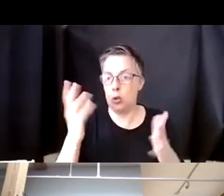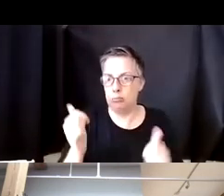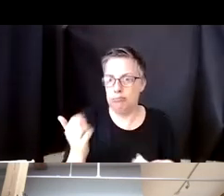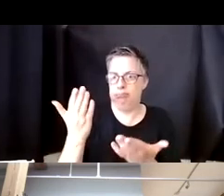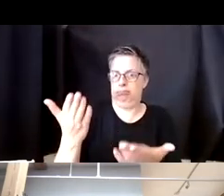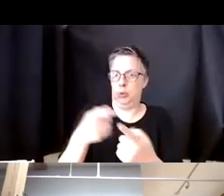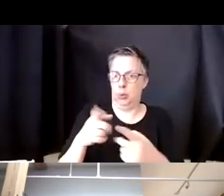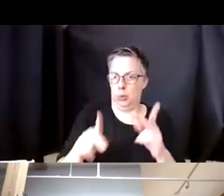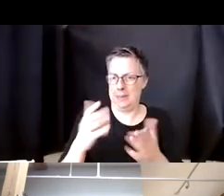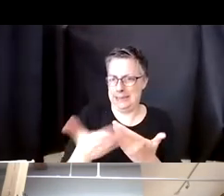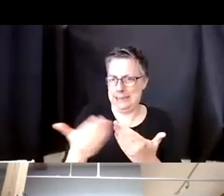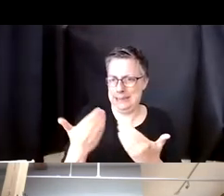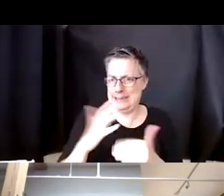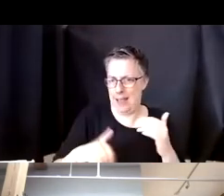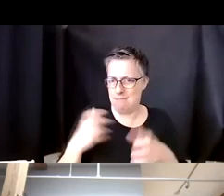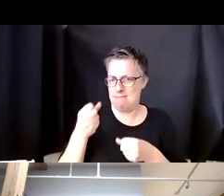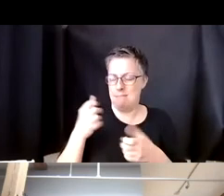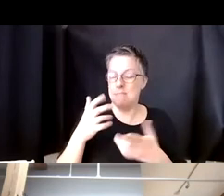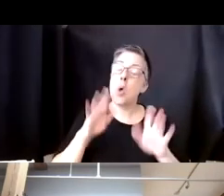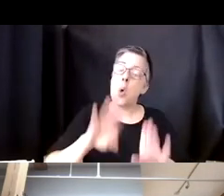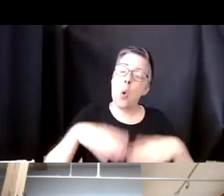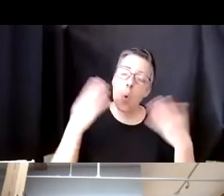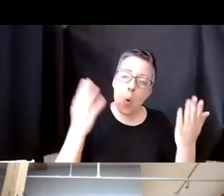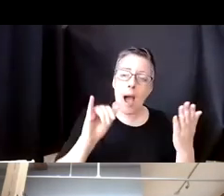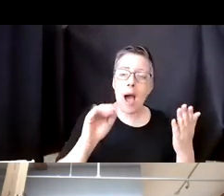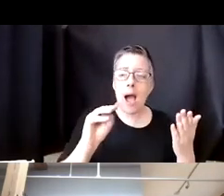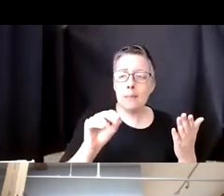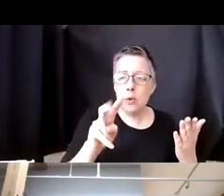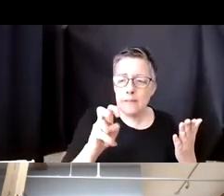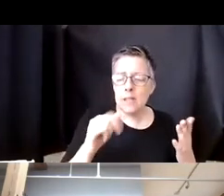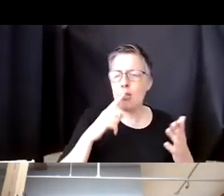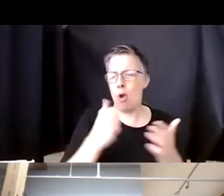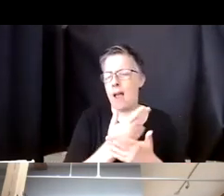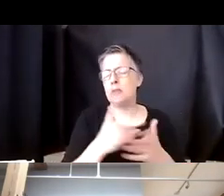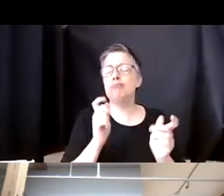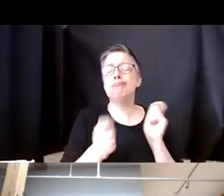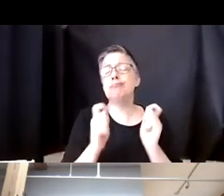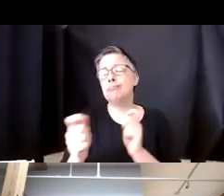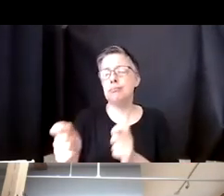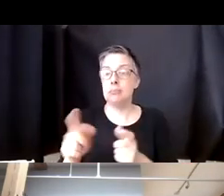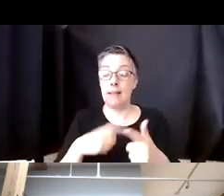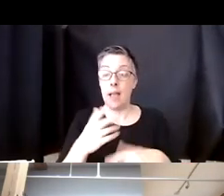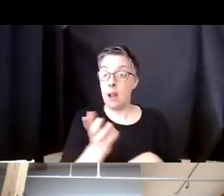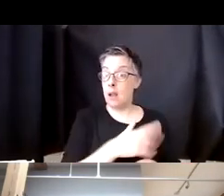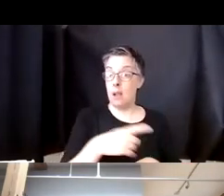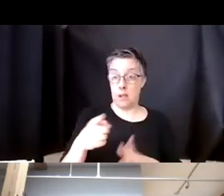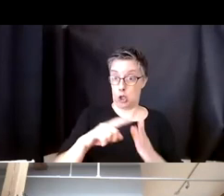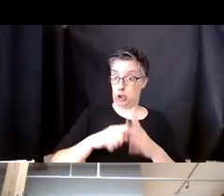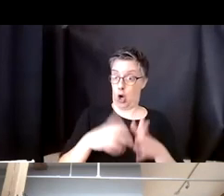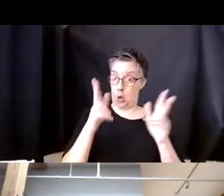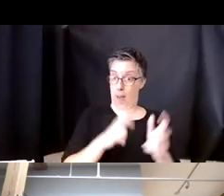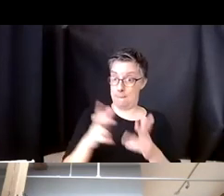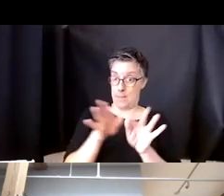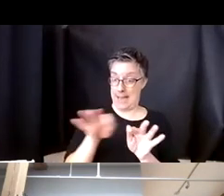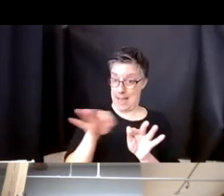on to people easily. So I opened up iMovie, I thought I had everything under control, and then I went to start to upload the